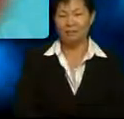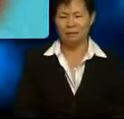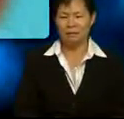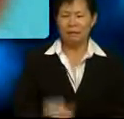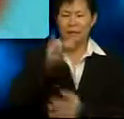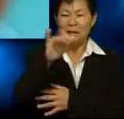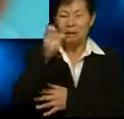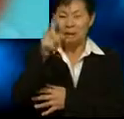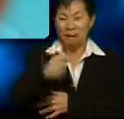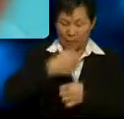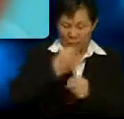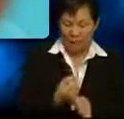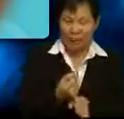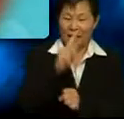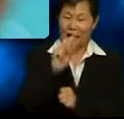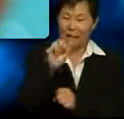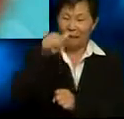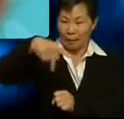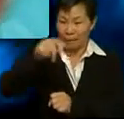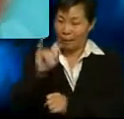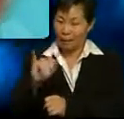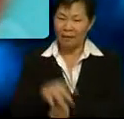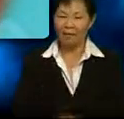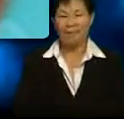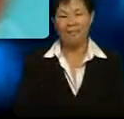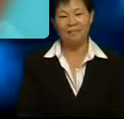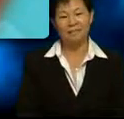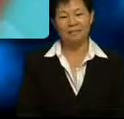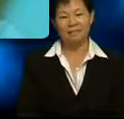Yeast is used in making tapai.